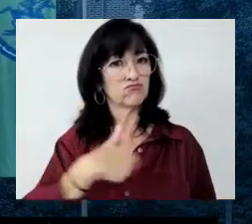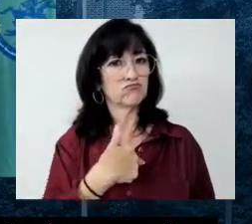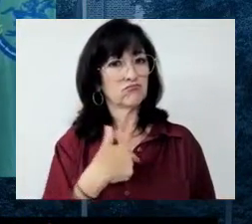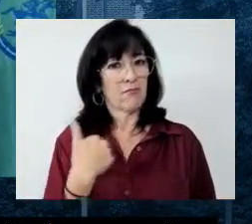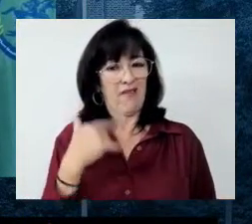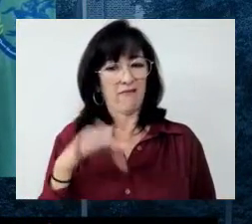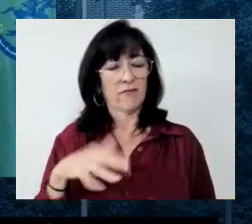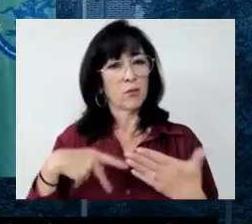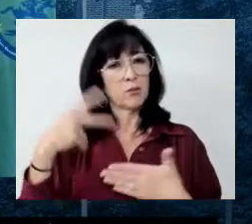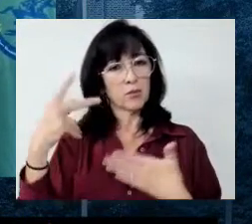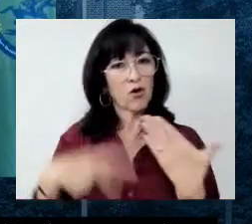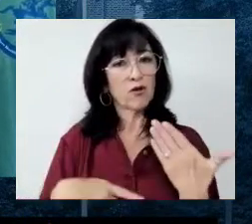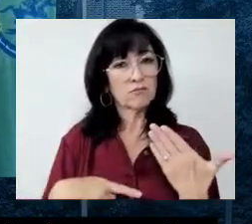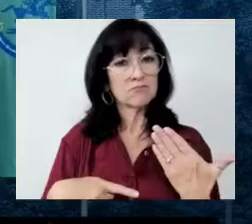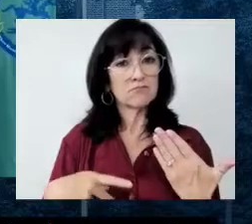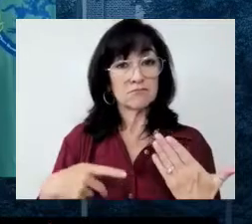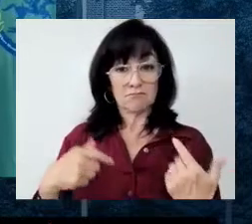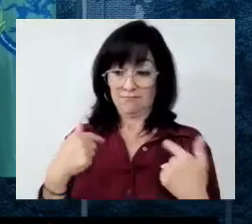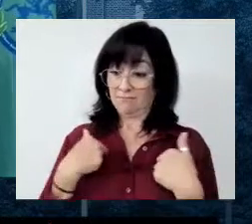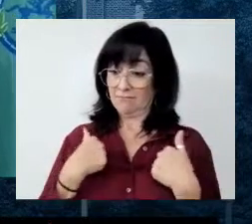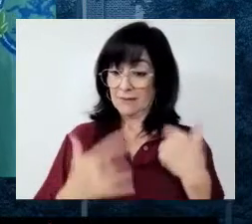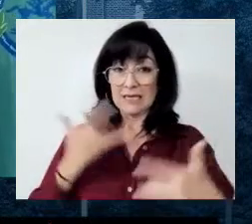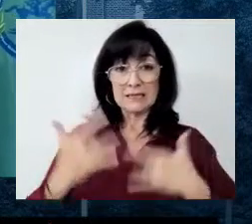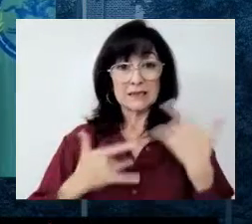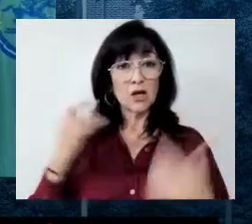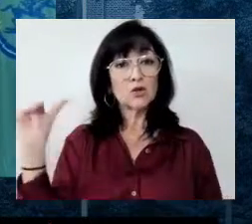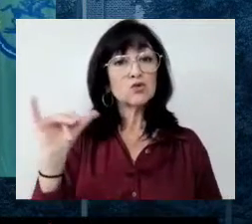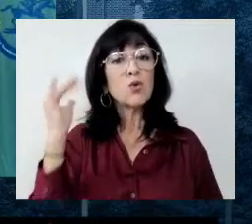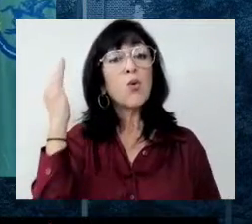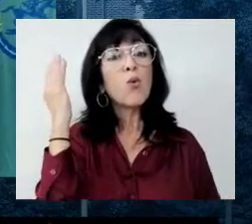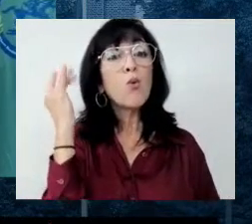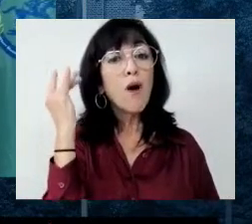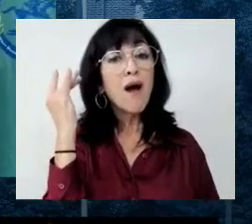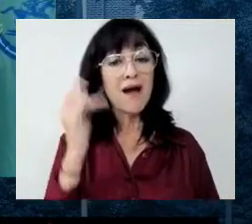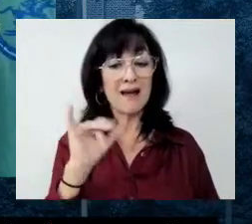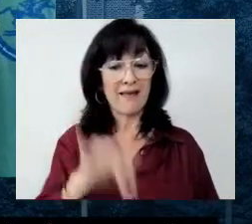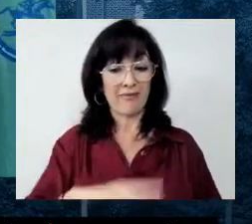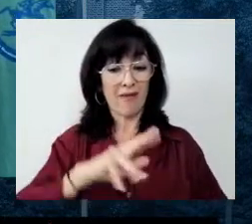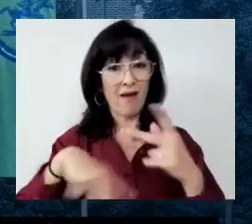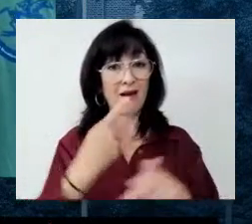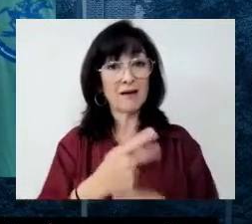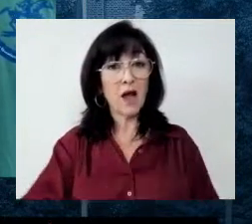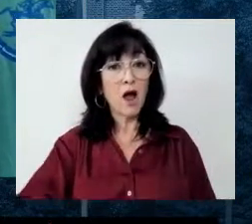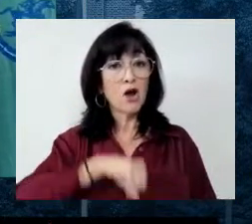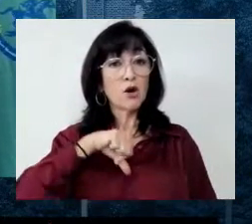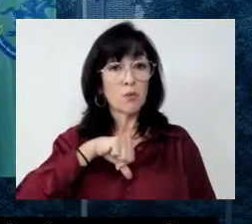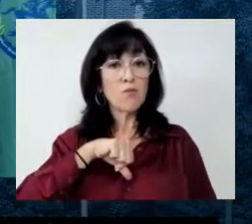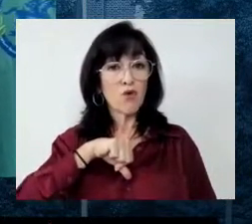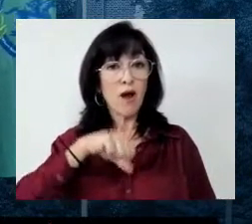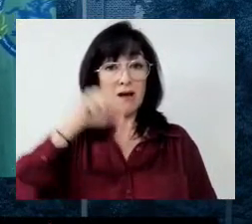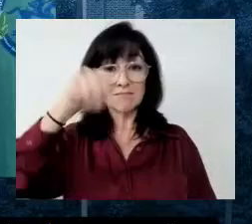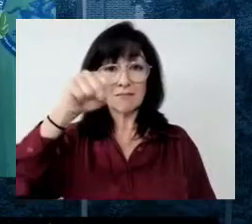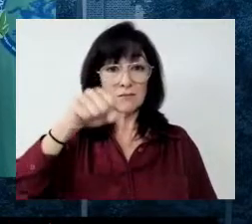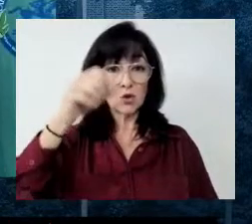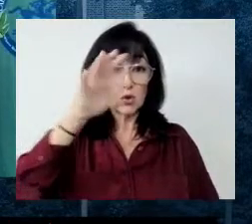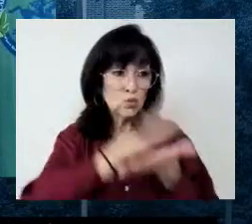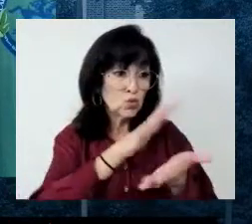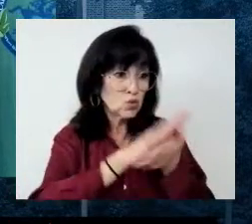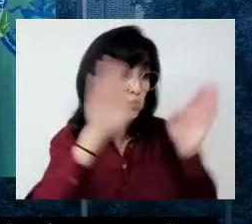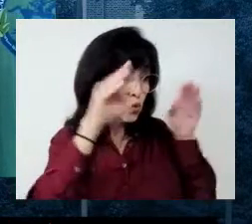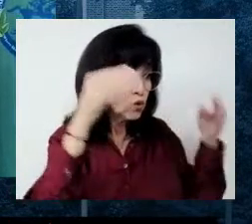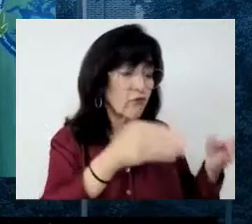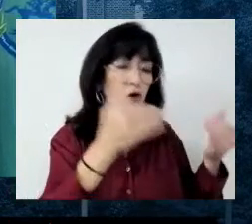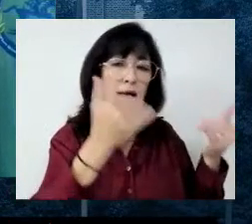so excited about the program, is because we're going to take that same pride in the outdoor areas